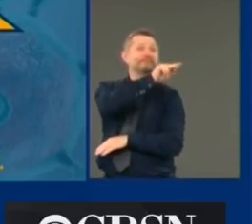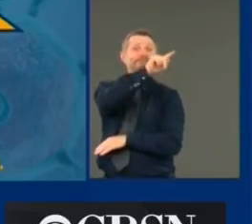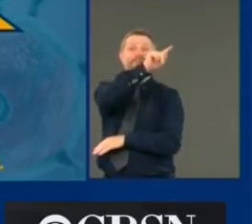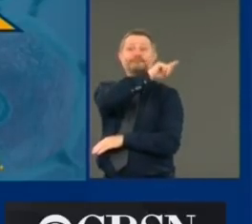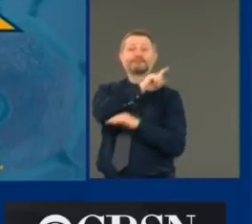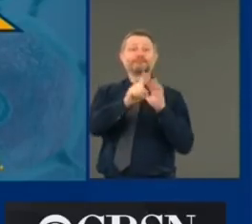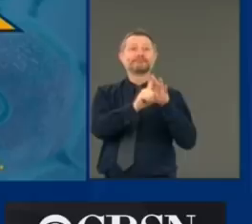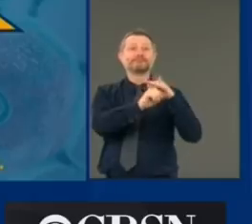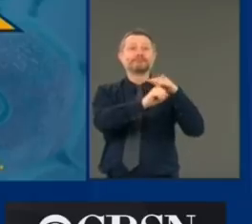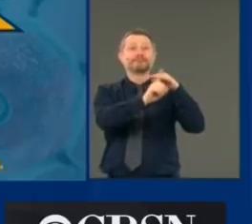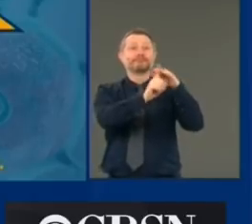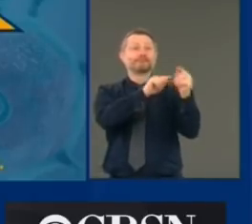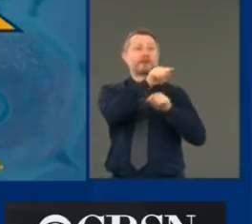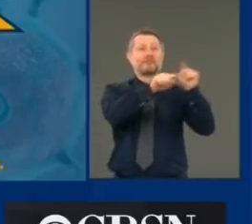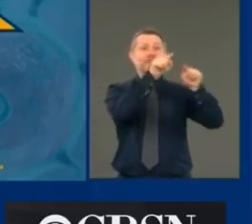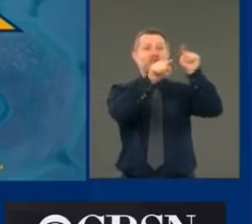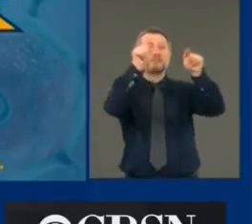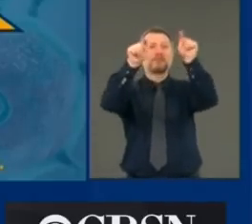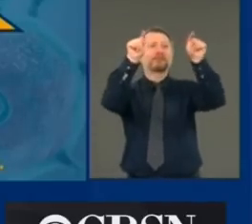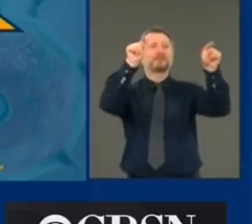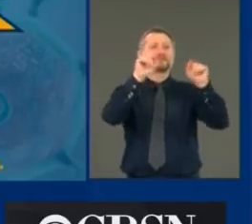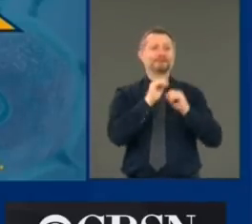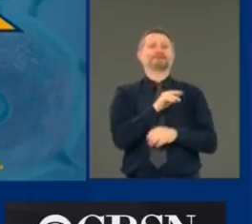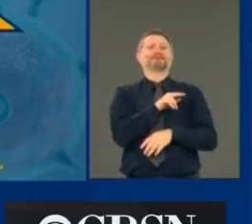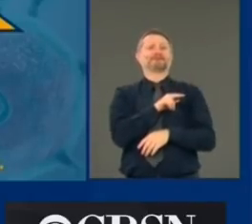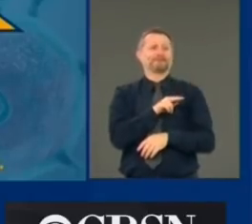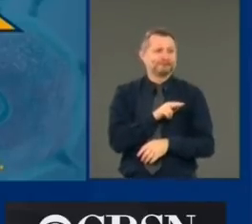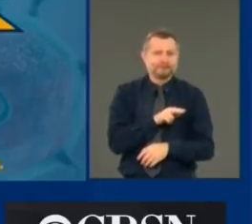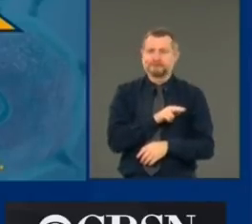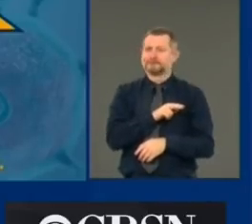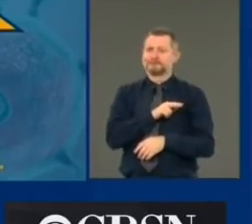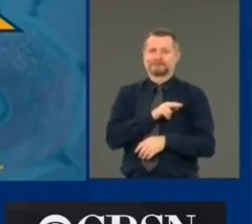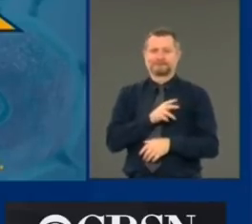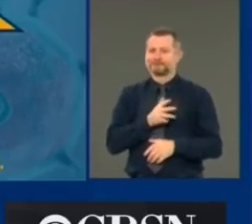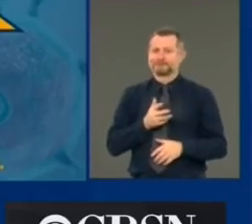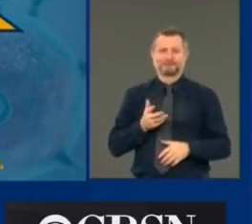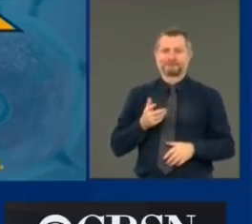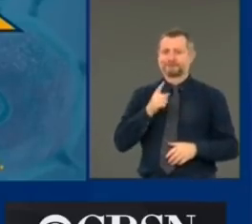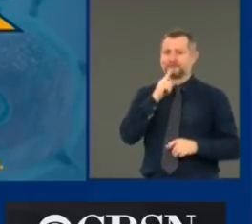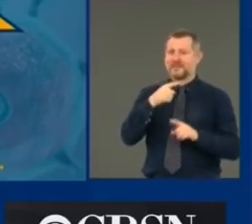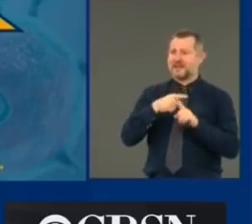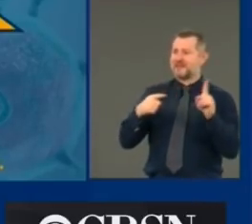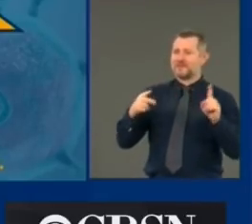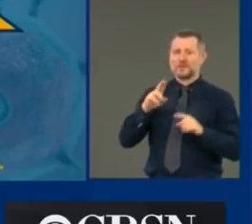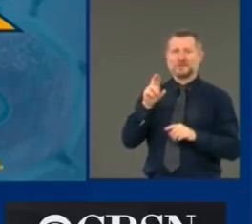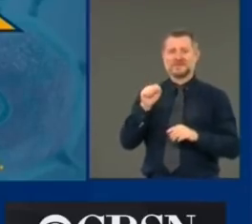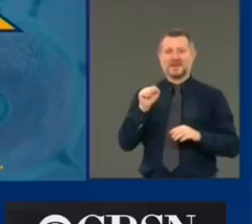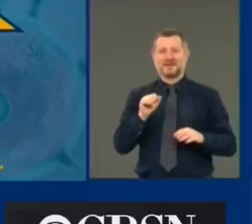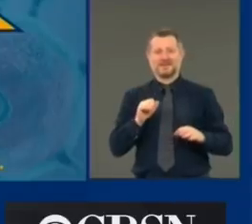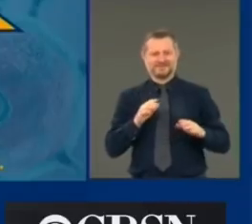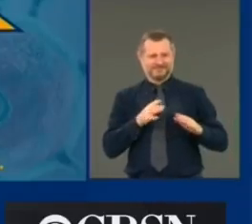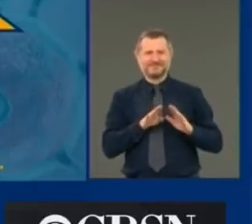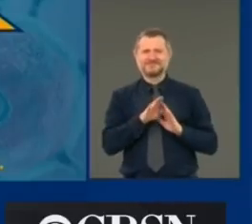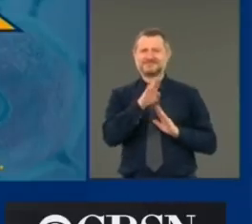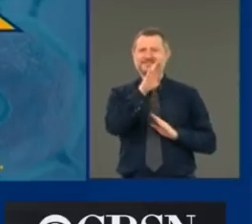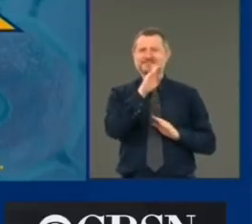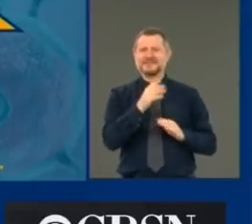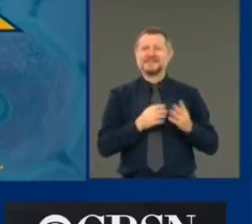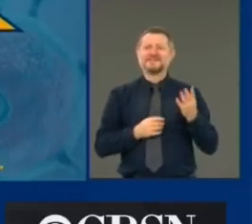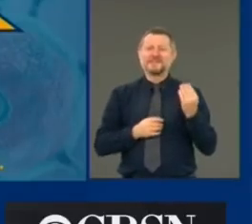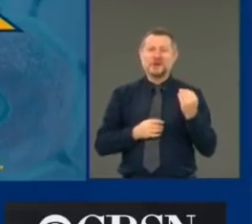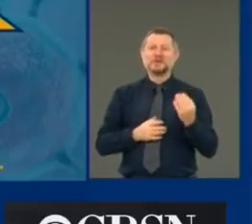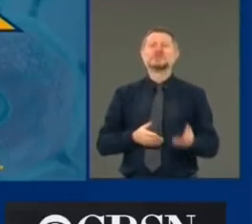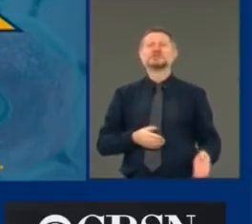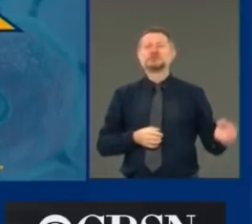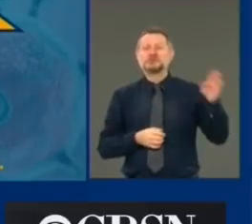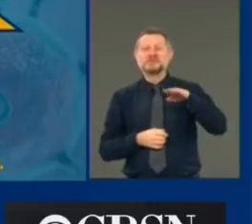head. Half the states are seeing an increase. 14 states, a 25% increase.